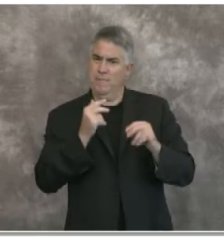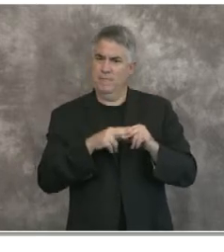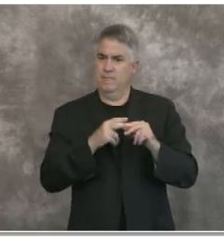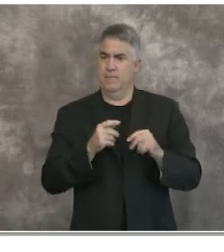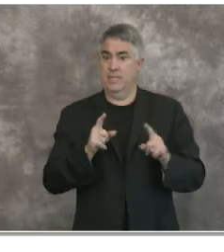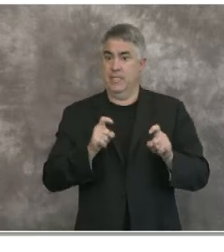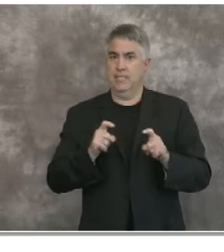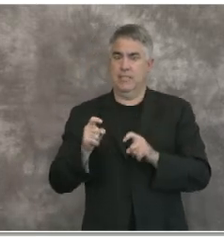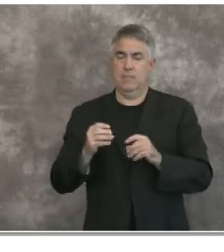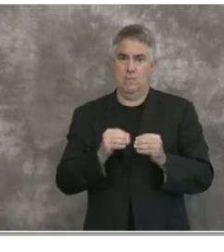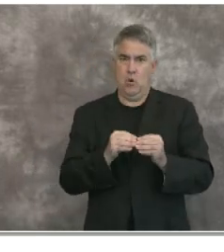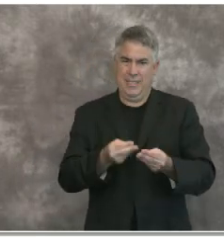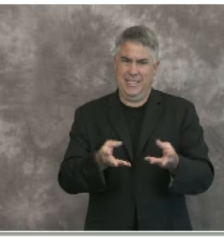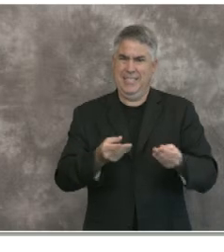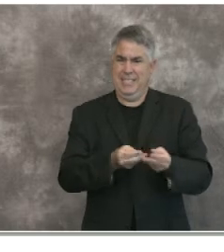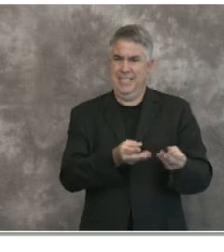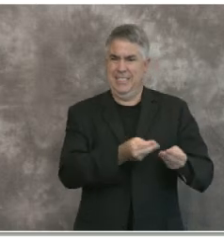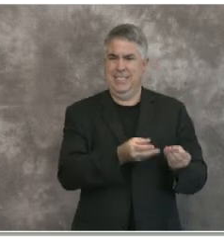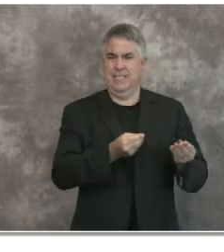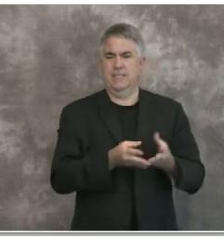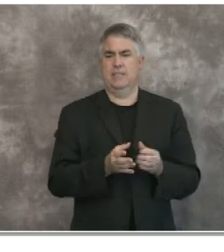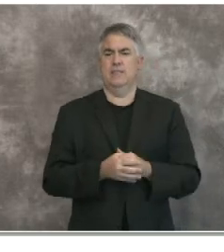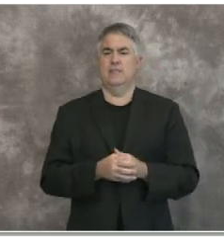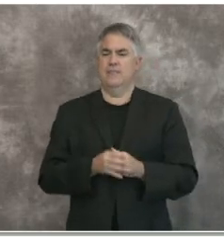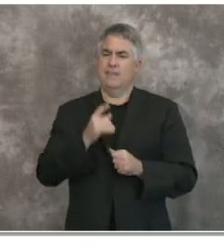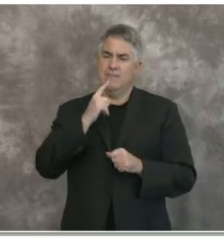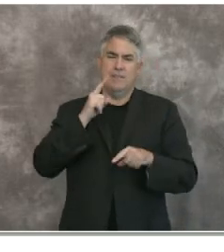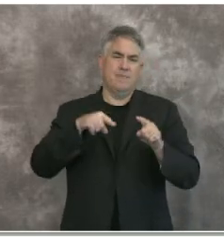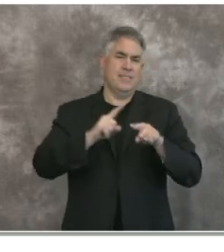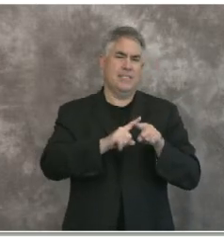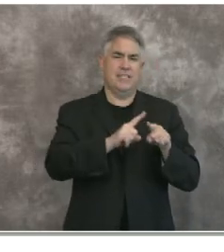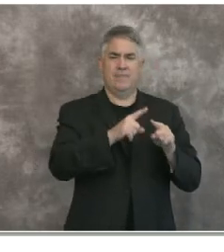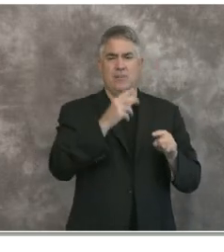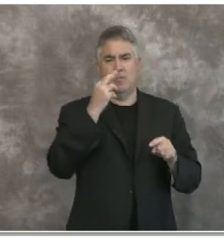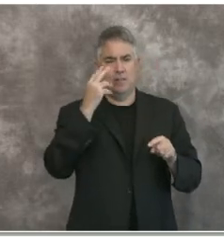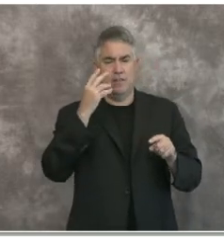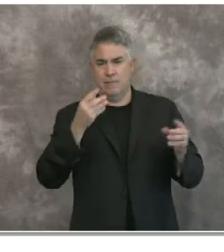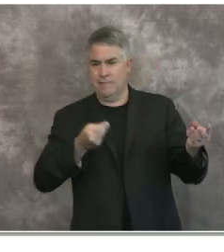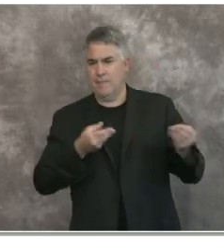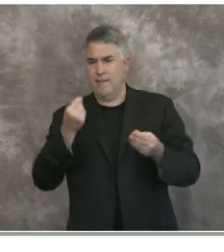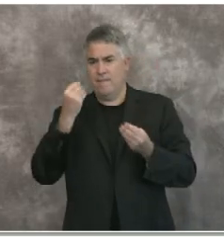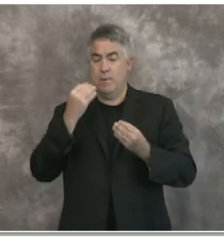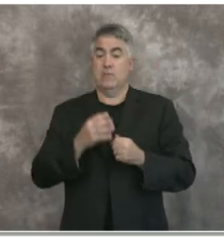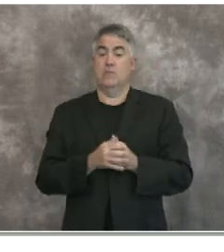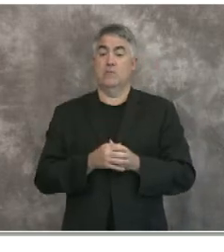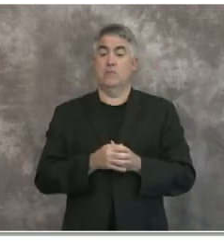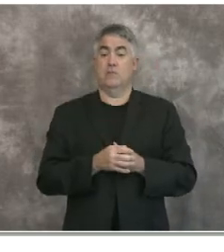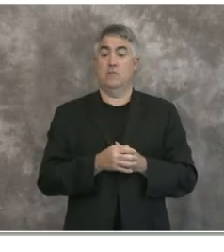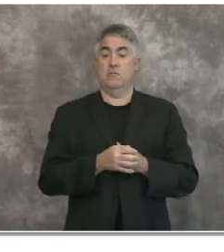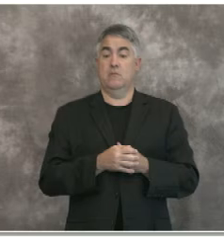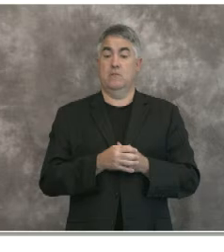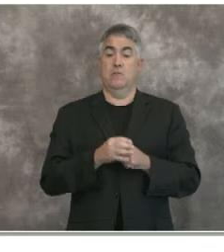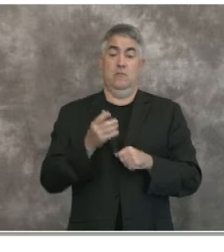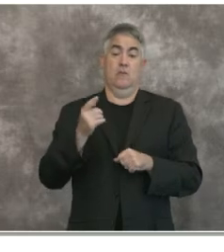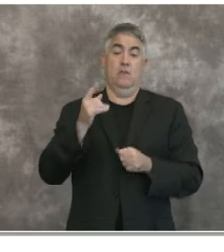totals, but there's always going to be day-to-day fluctuations in the numbers. But our 7-day average is now over 4,000